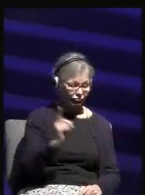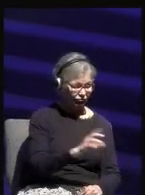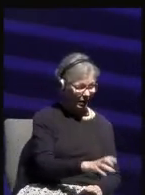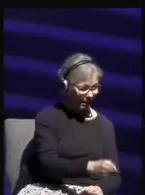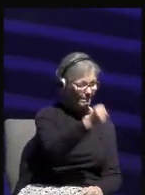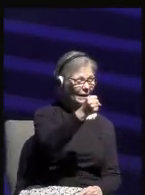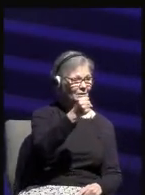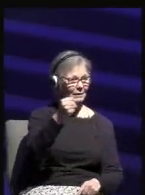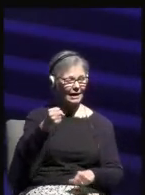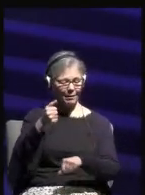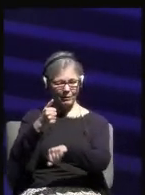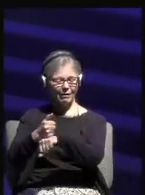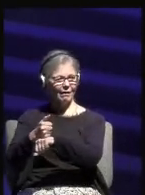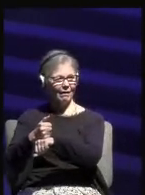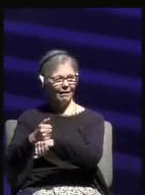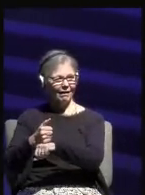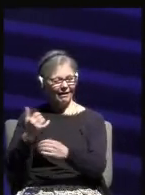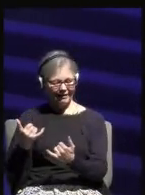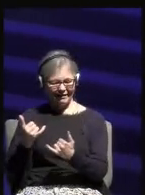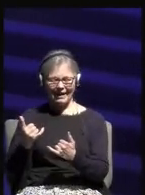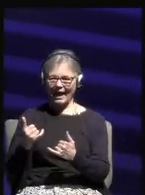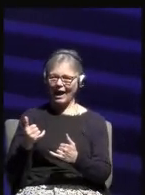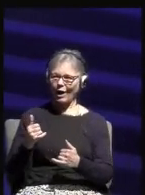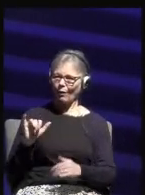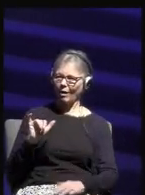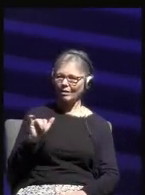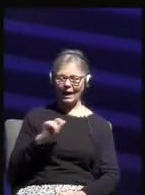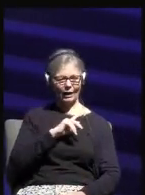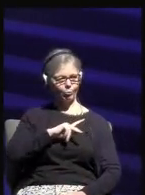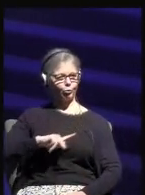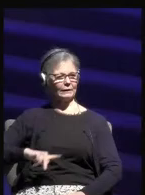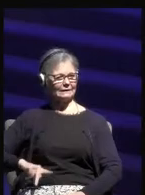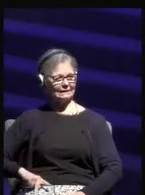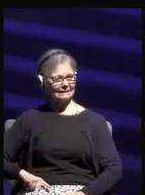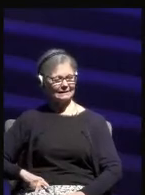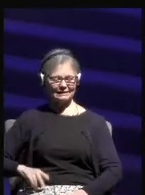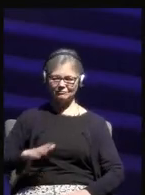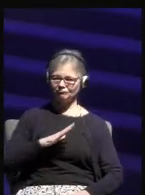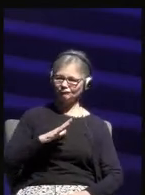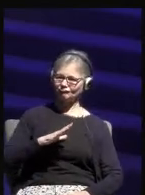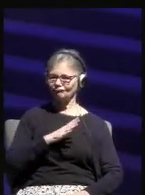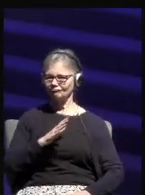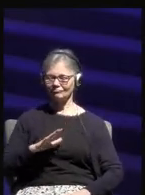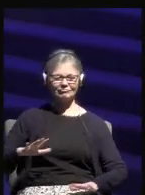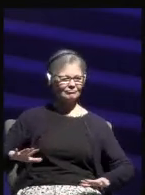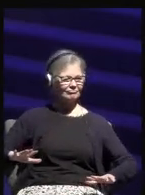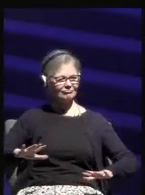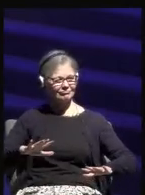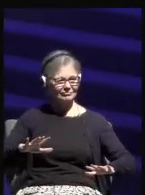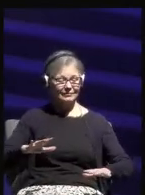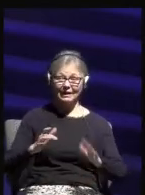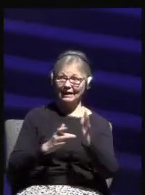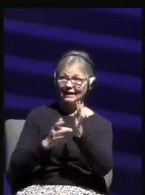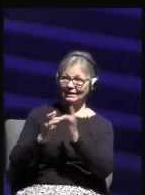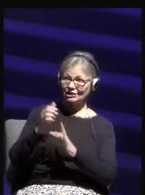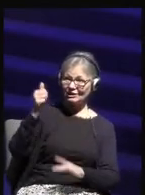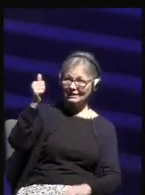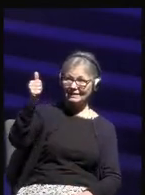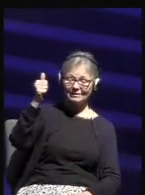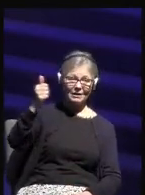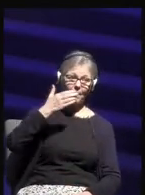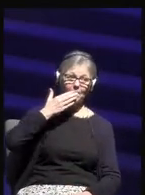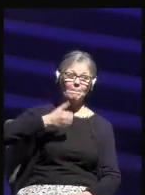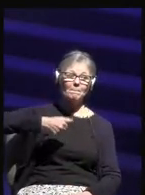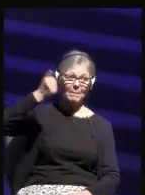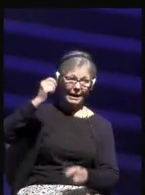me up with princes, even princes of my own people. Can I get a witness in here today? today that Jesus Christ is the